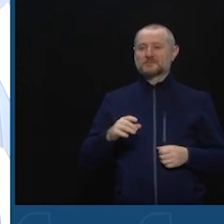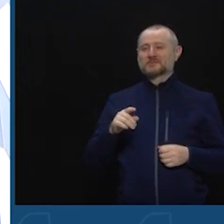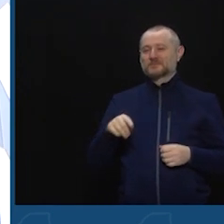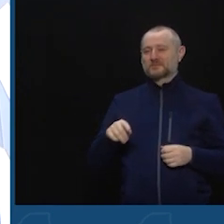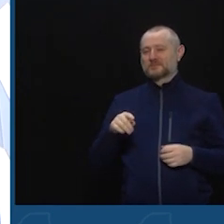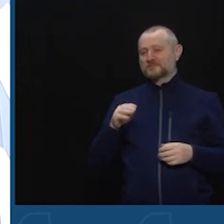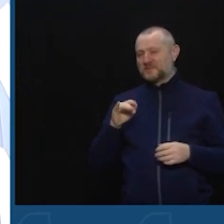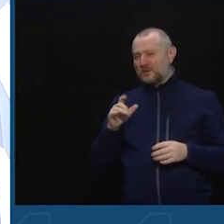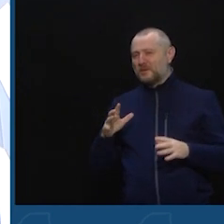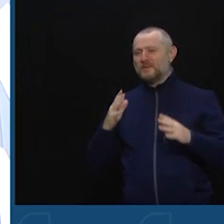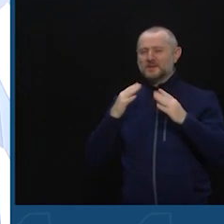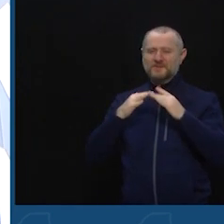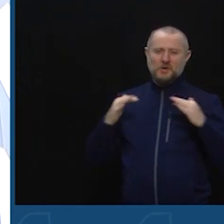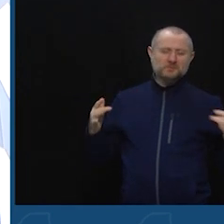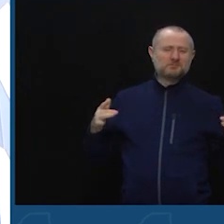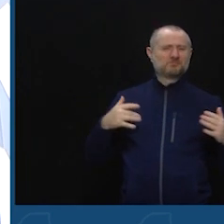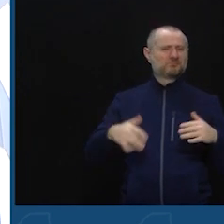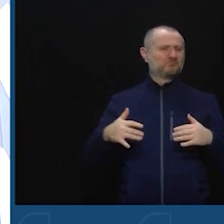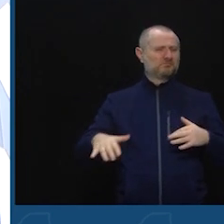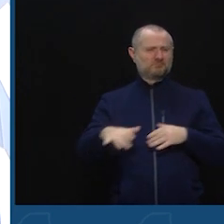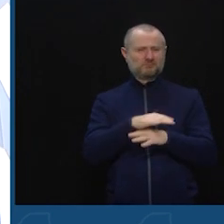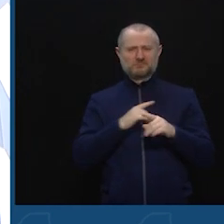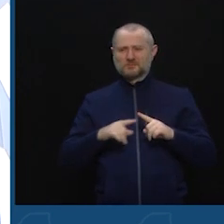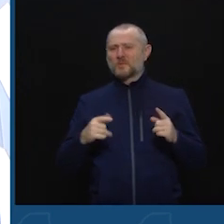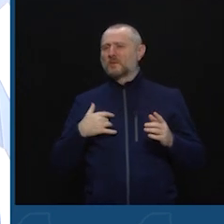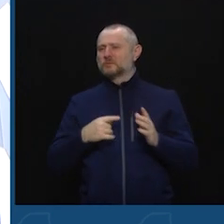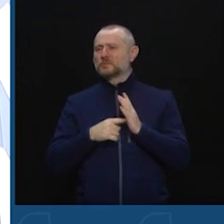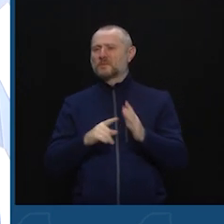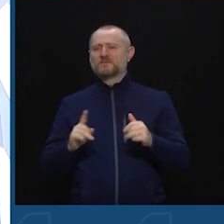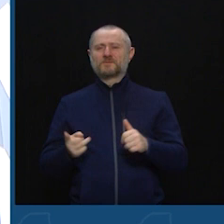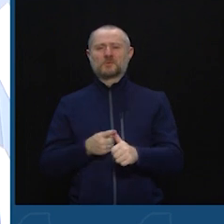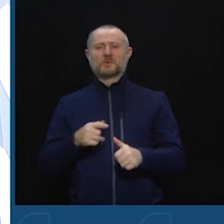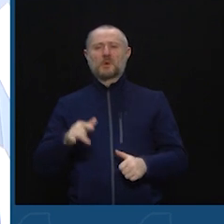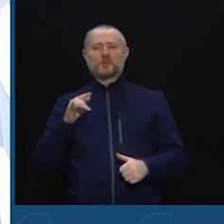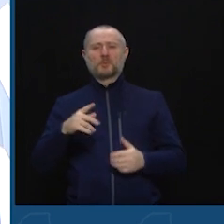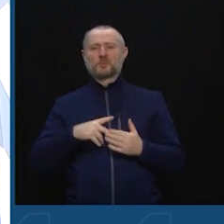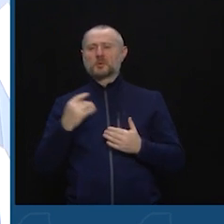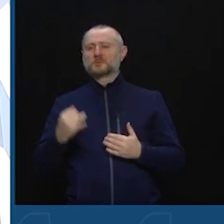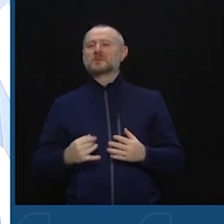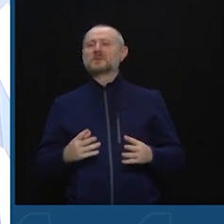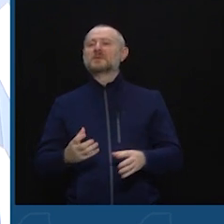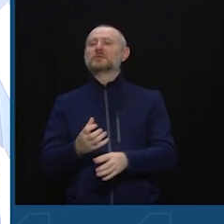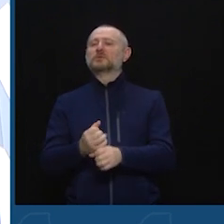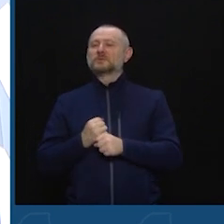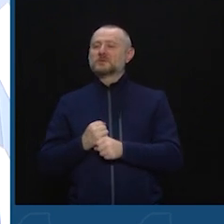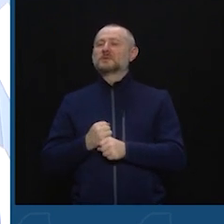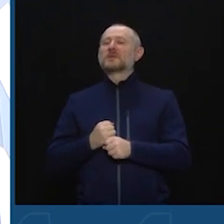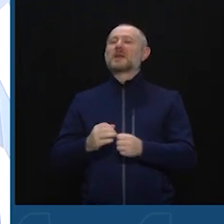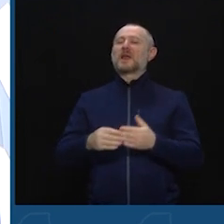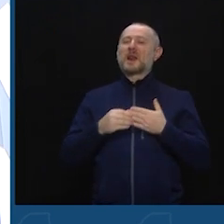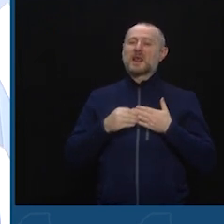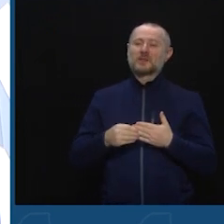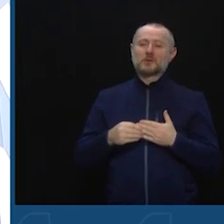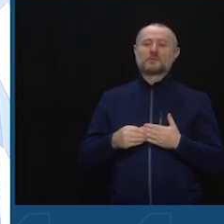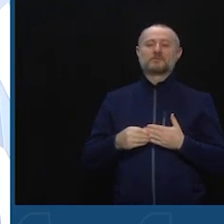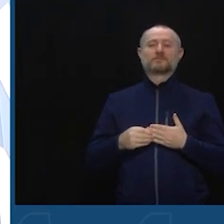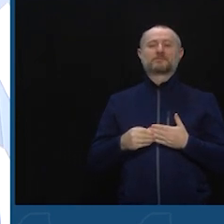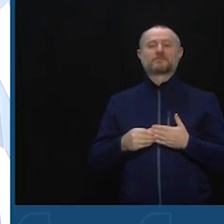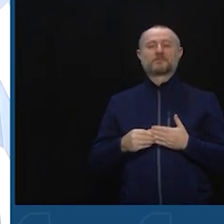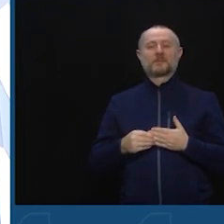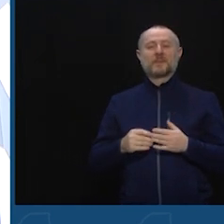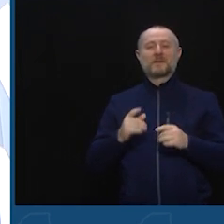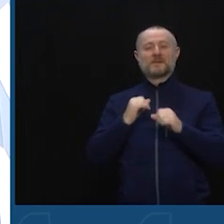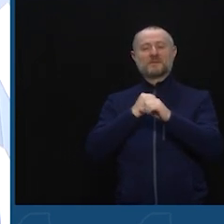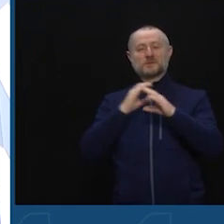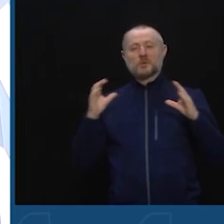Terminal B's recent designation as the first airport project to earn LEED version 4 gold by the U.S. Green Building Council,